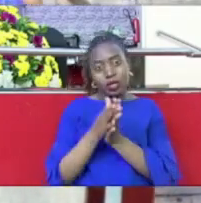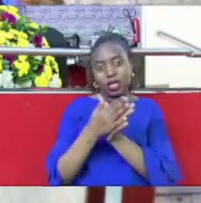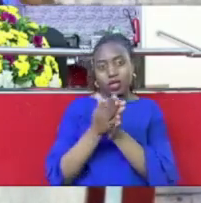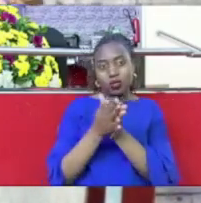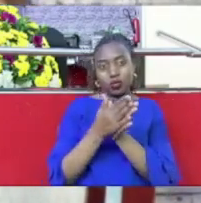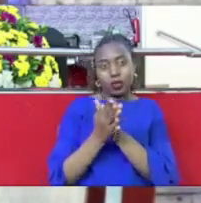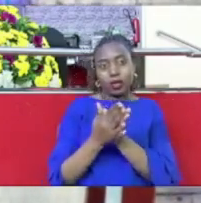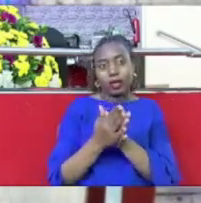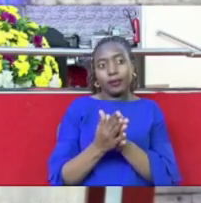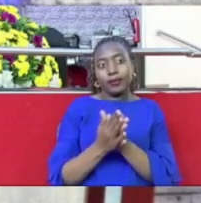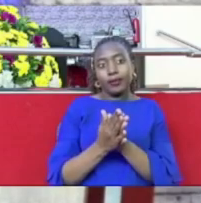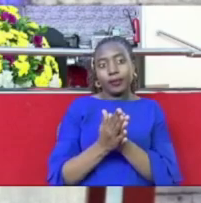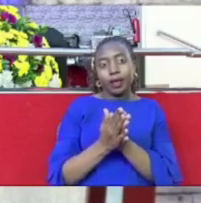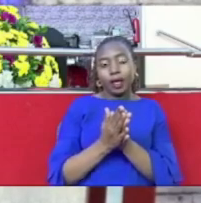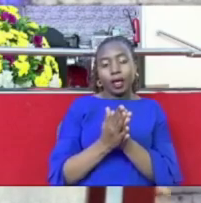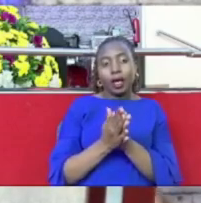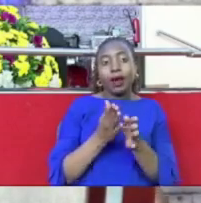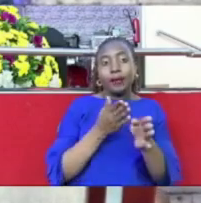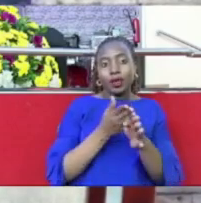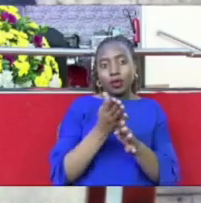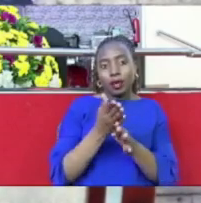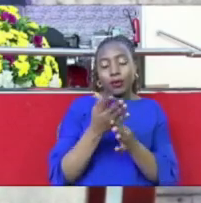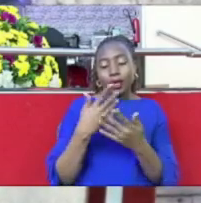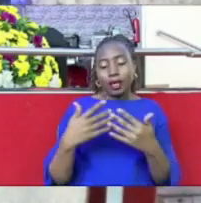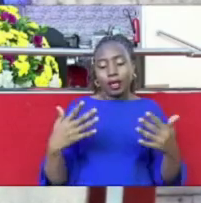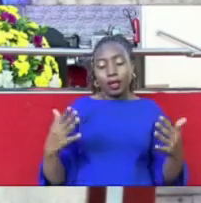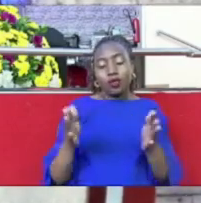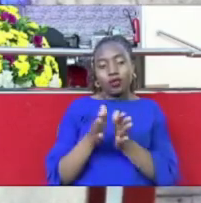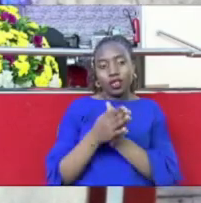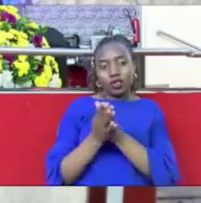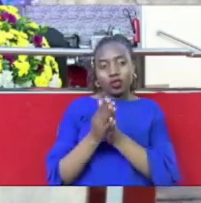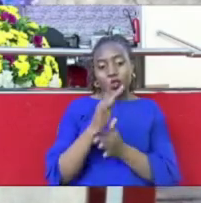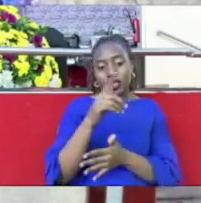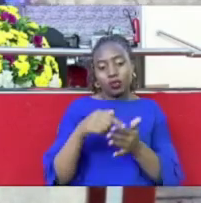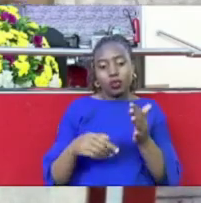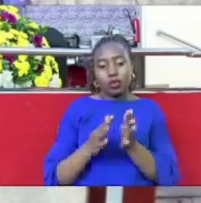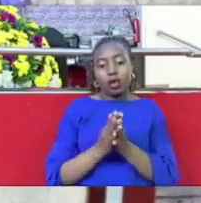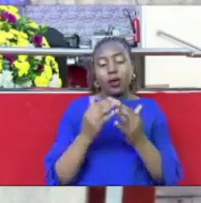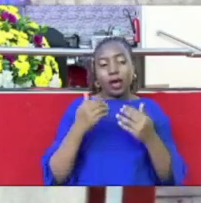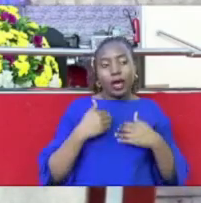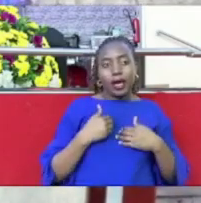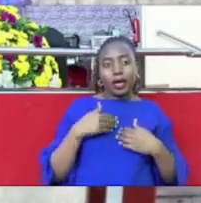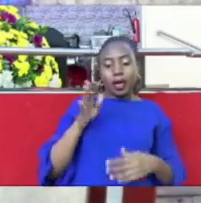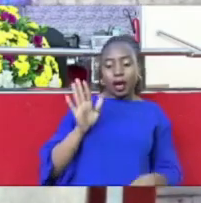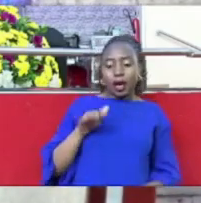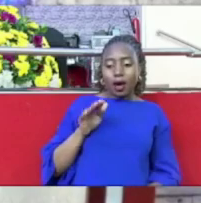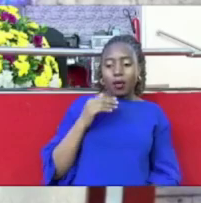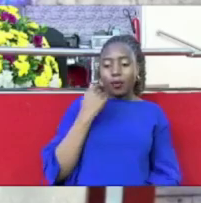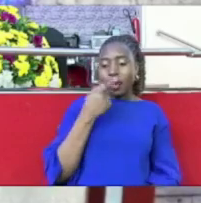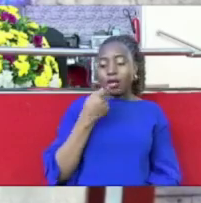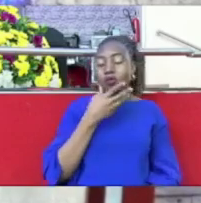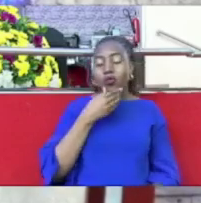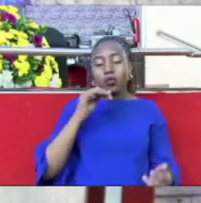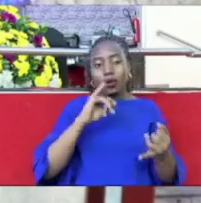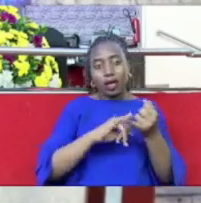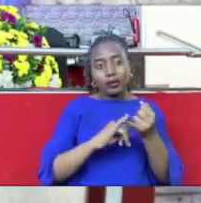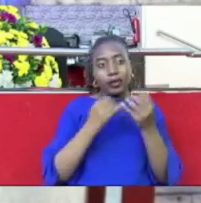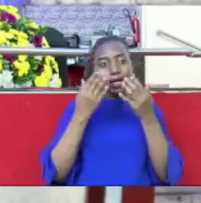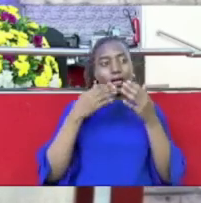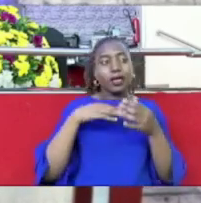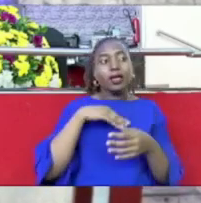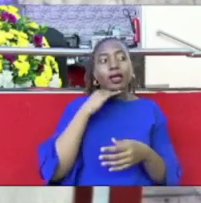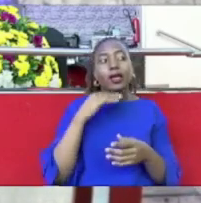that this poor widow, ni kwamba palikuwa na mjane ambaye alikuwa ni maskini, is seeking for justice, ambaye alikuwa anataka afanywe